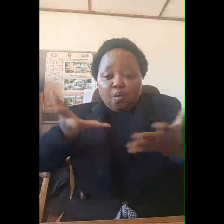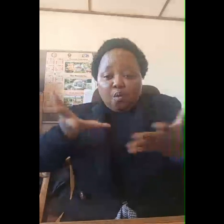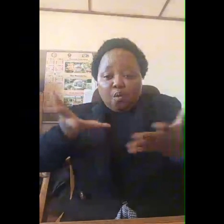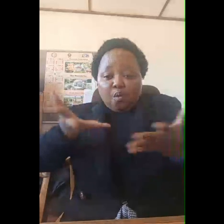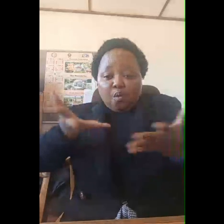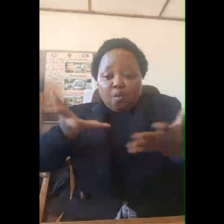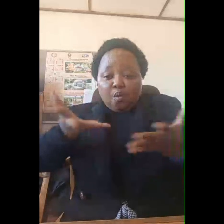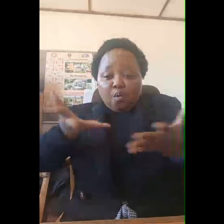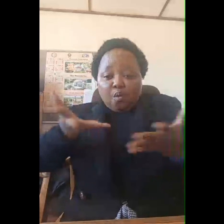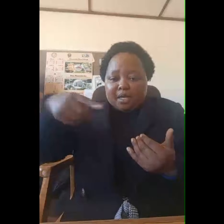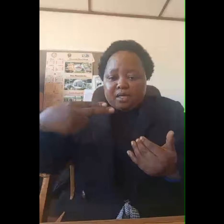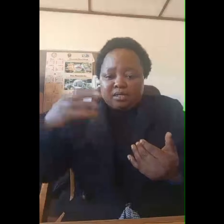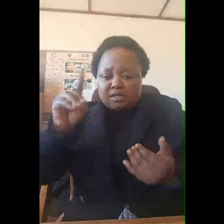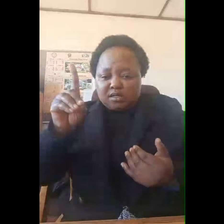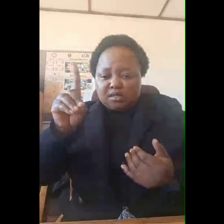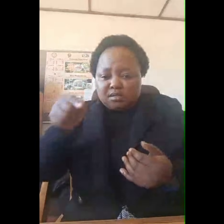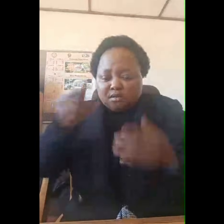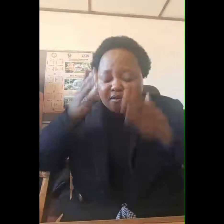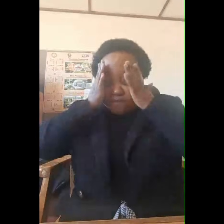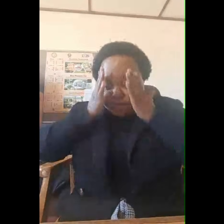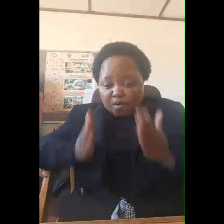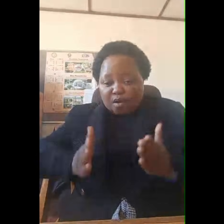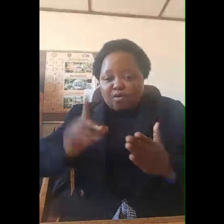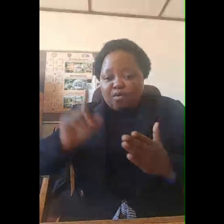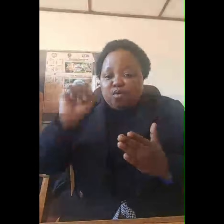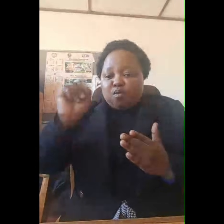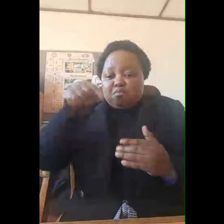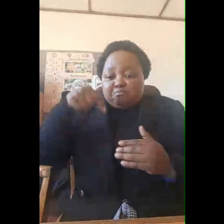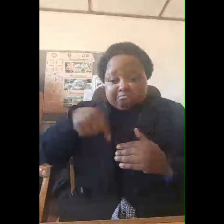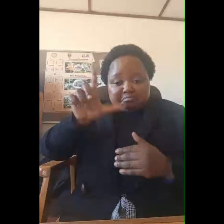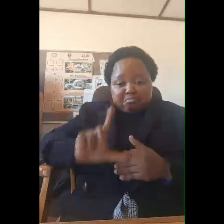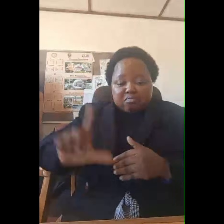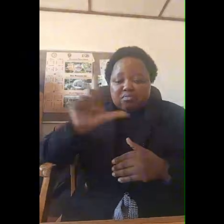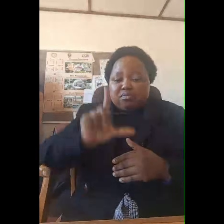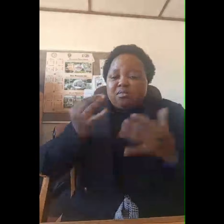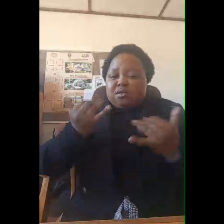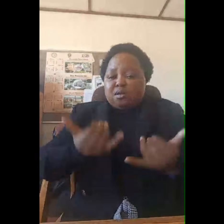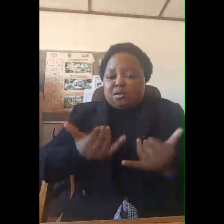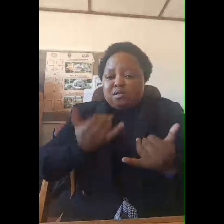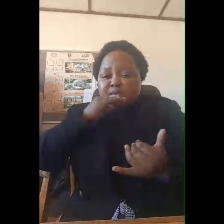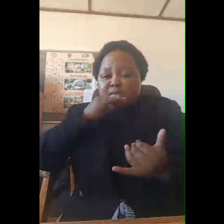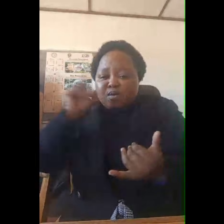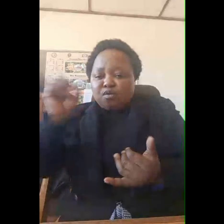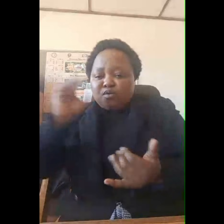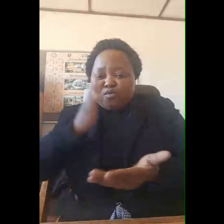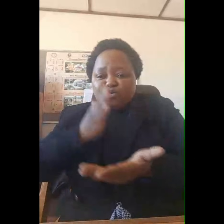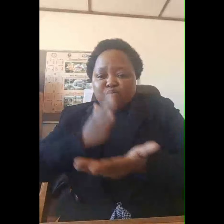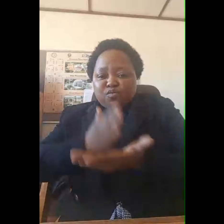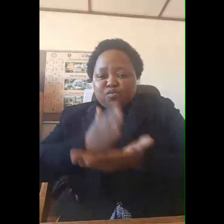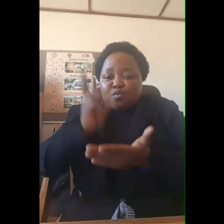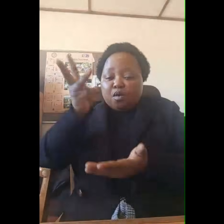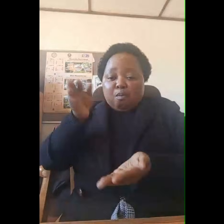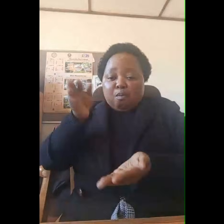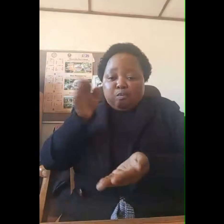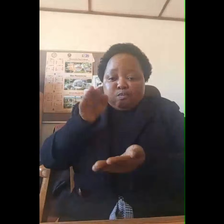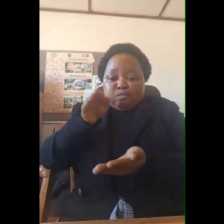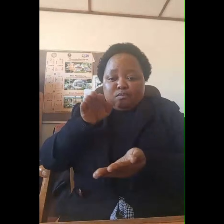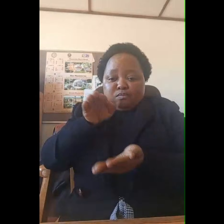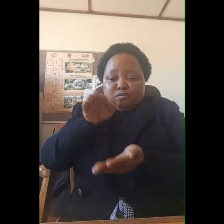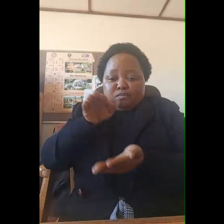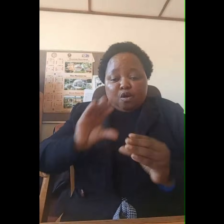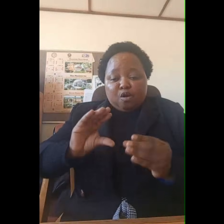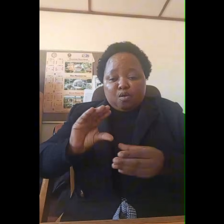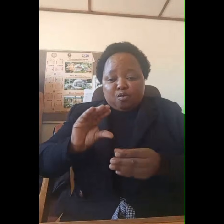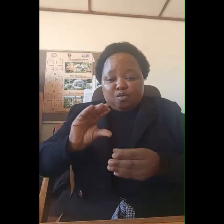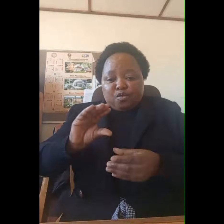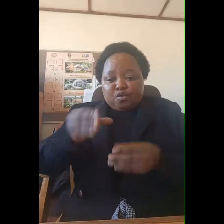is focusing here on Lesotho, so which is going to be a handy document after its completion. So